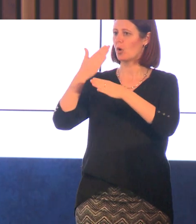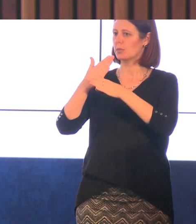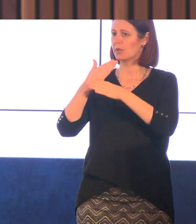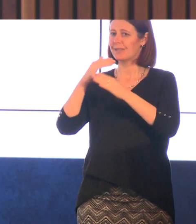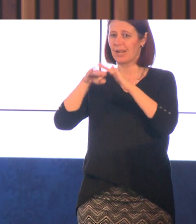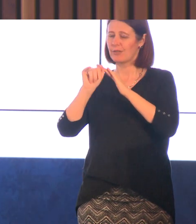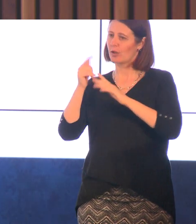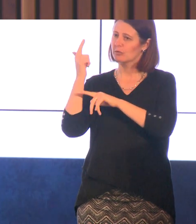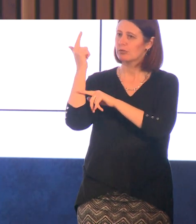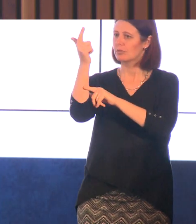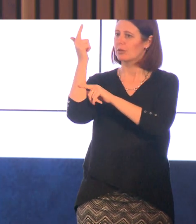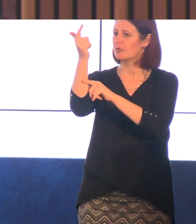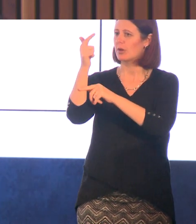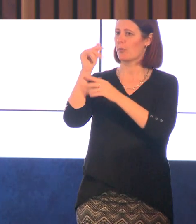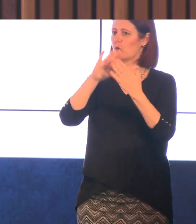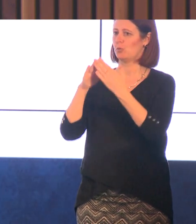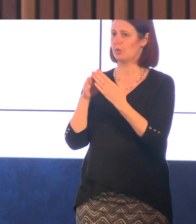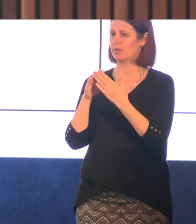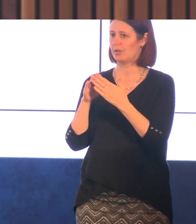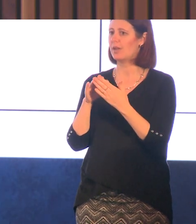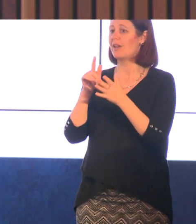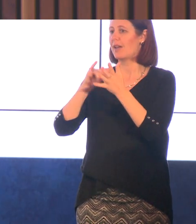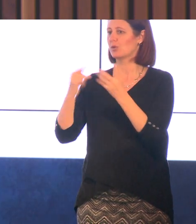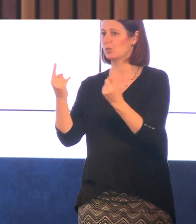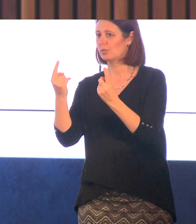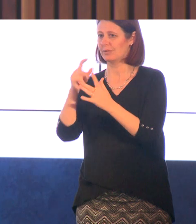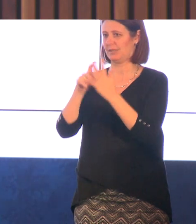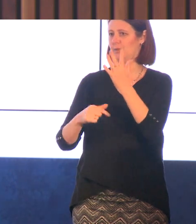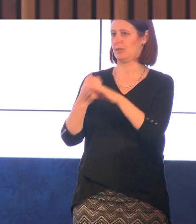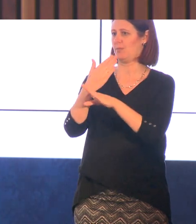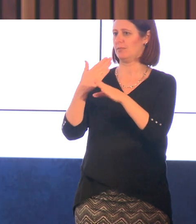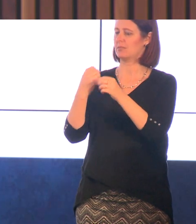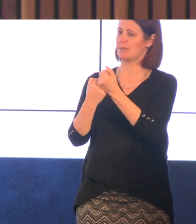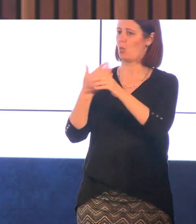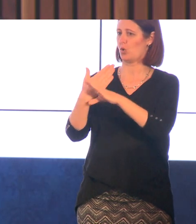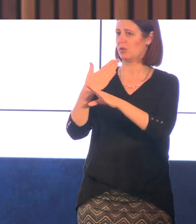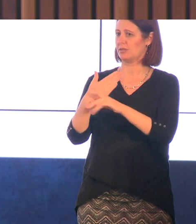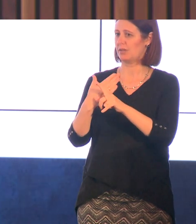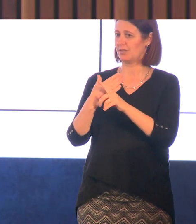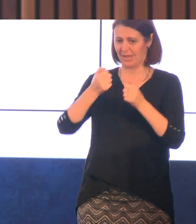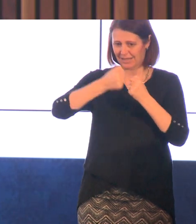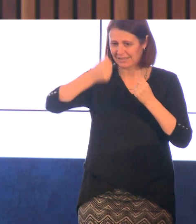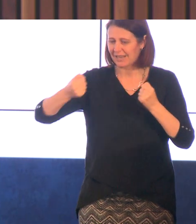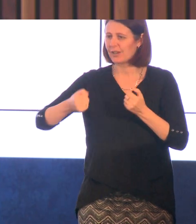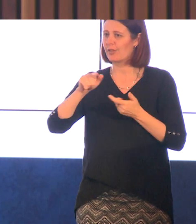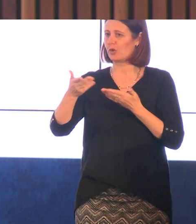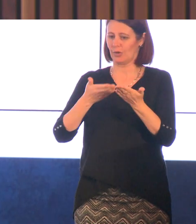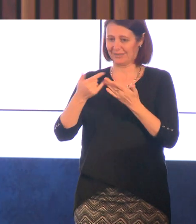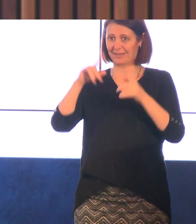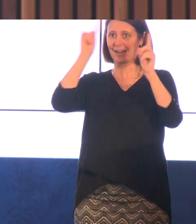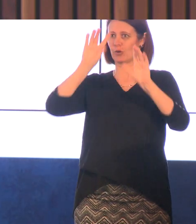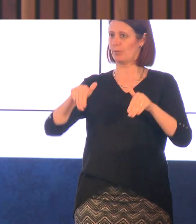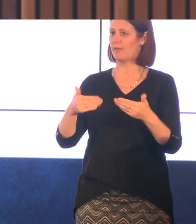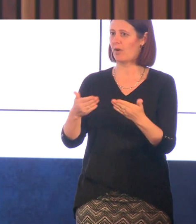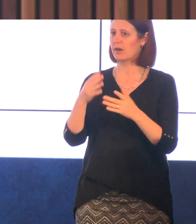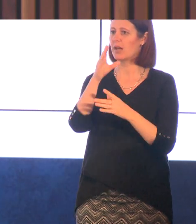very remote communities as disability support workers, by extending out the services currently provided